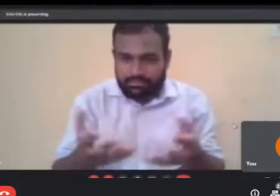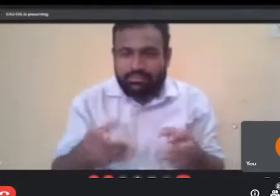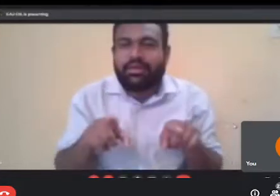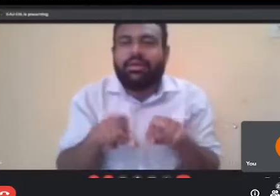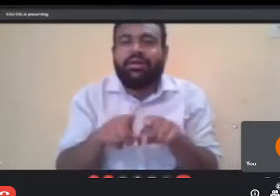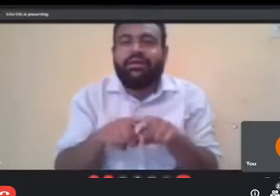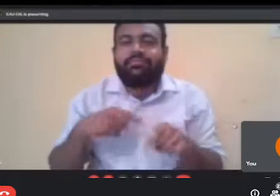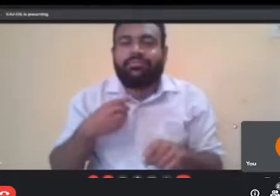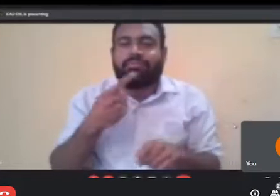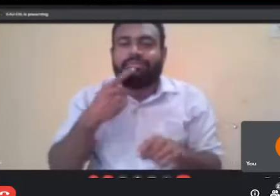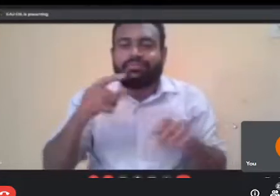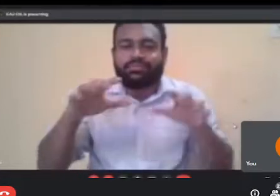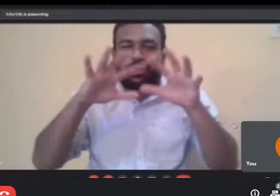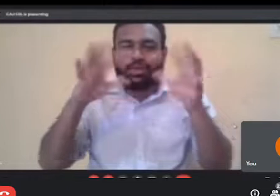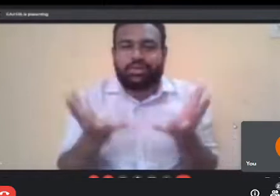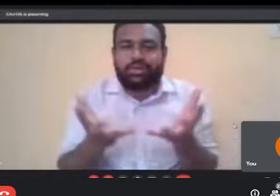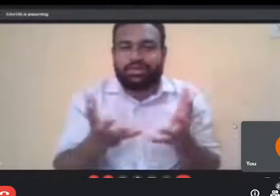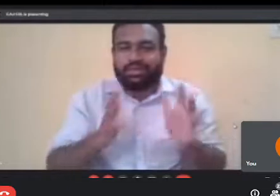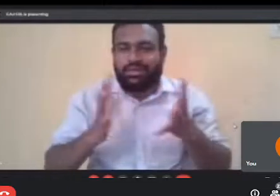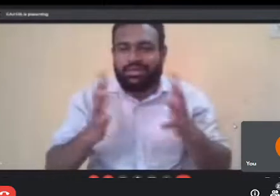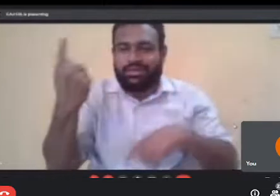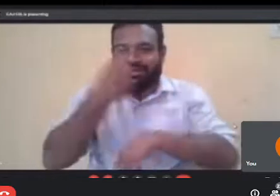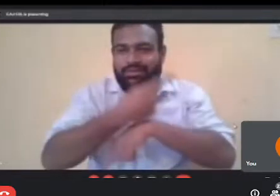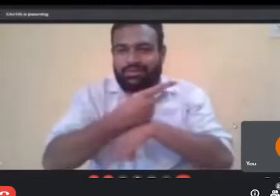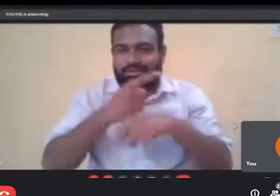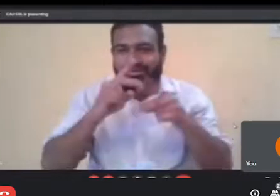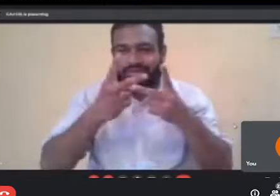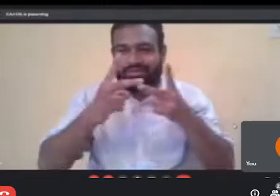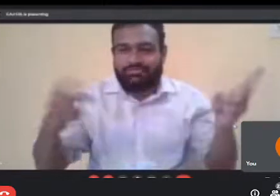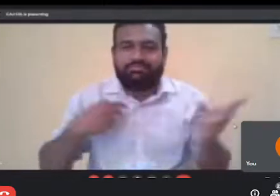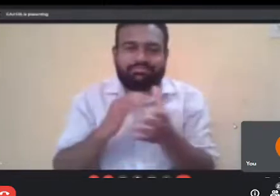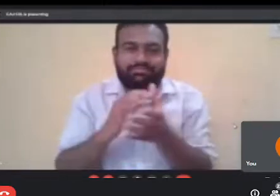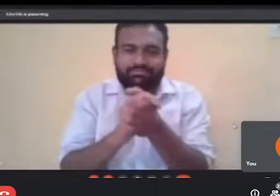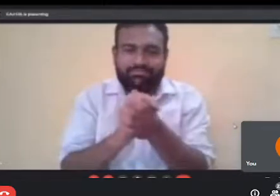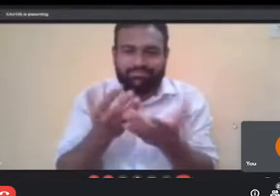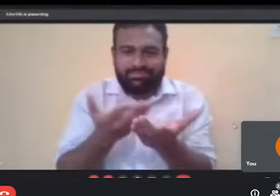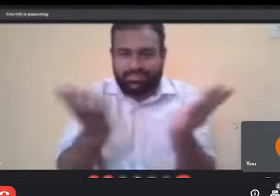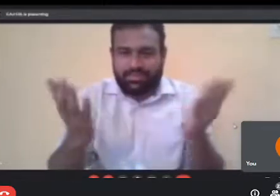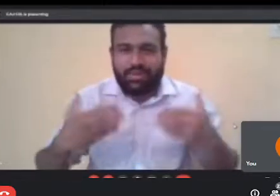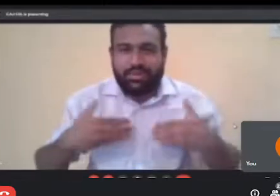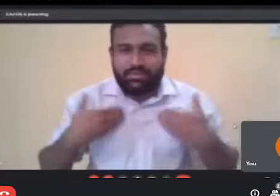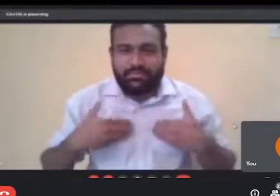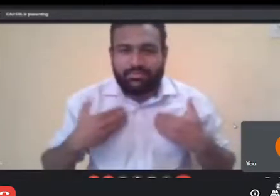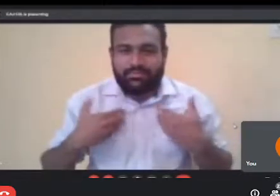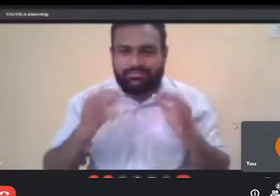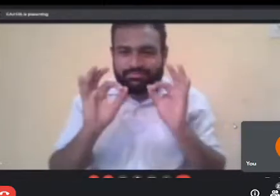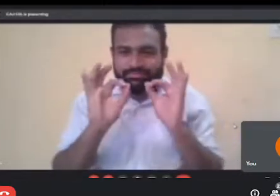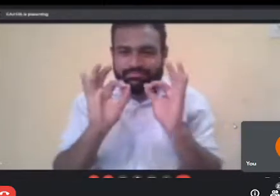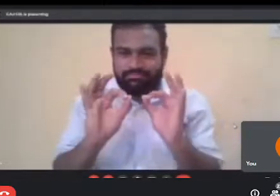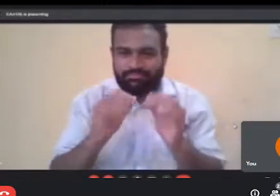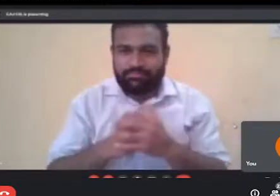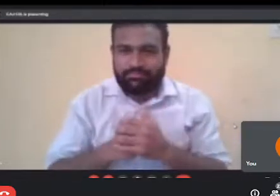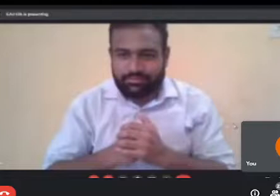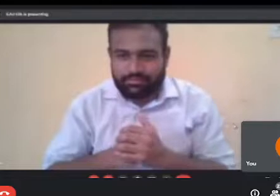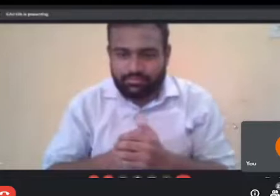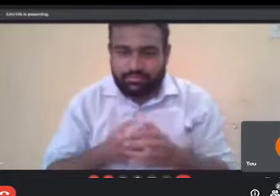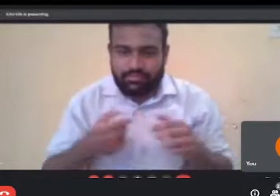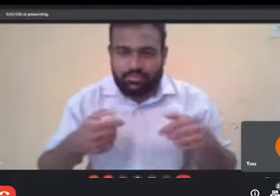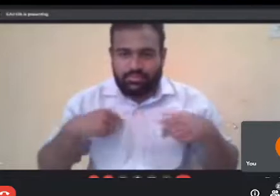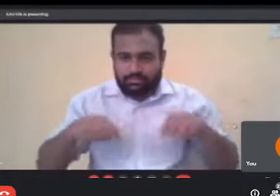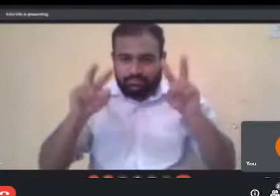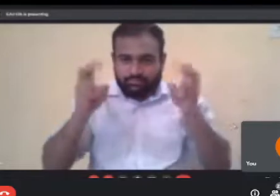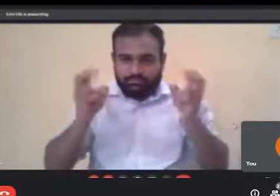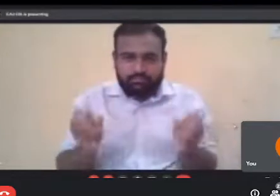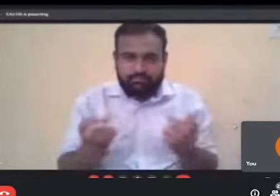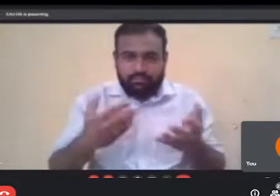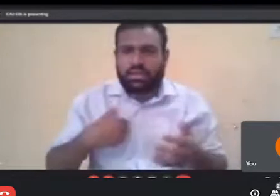your valuable time to us as well. So I want to say about the World Sign Language Day. It's like we all congratulate everybody, and we are happy